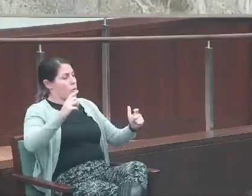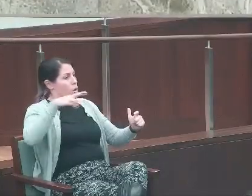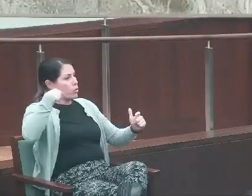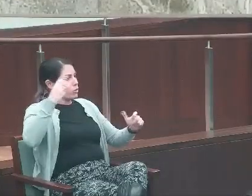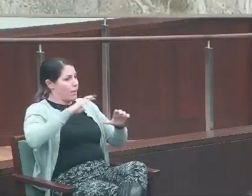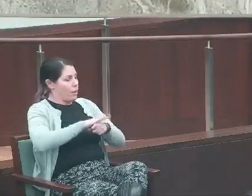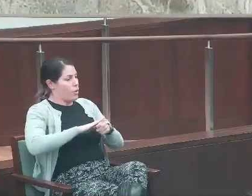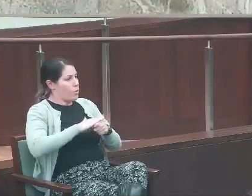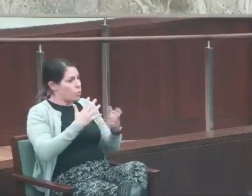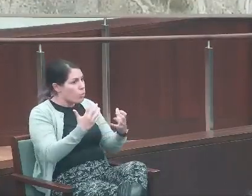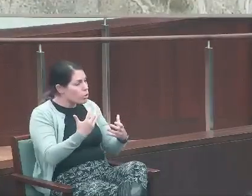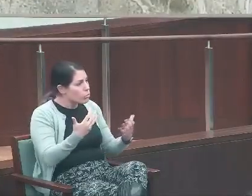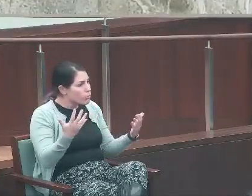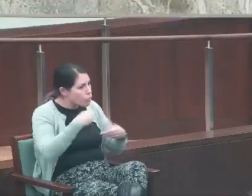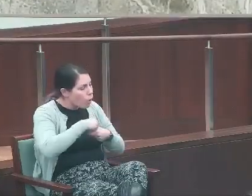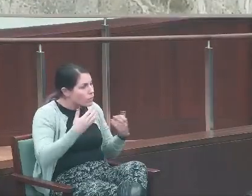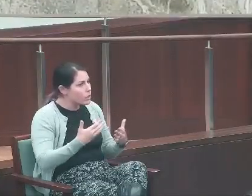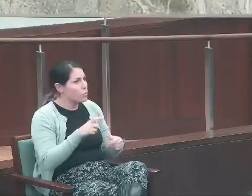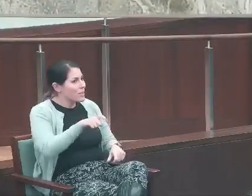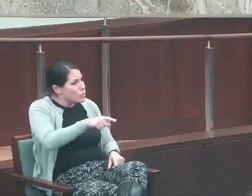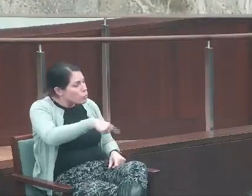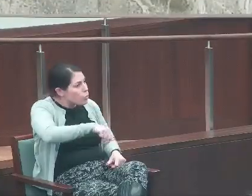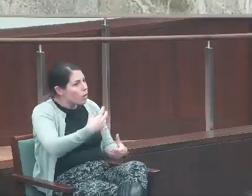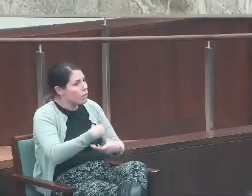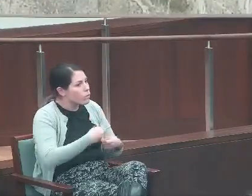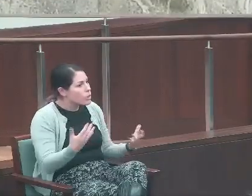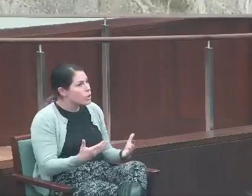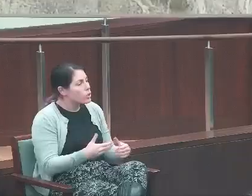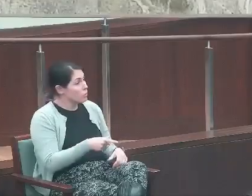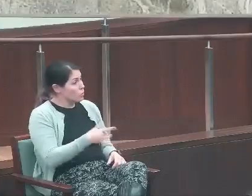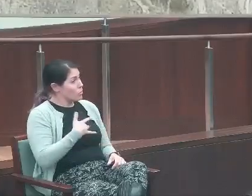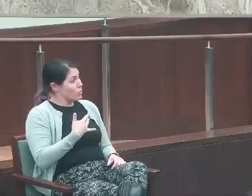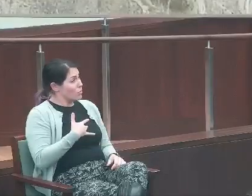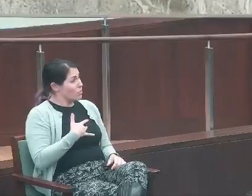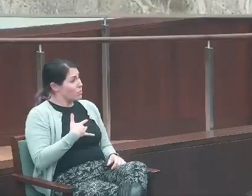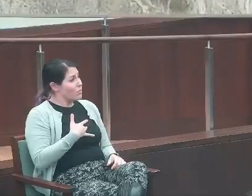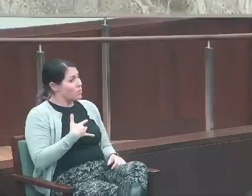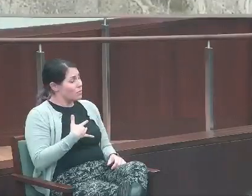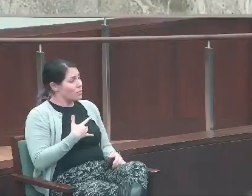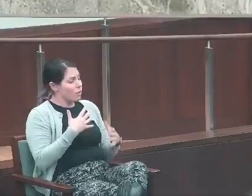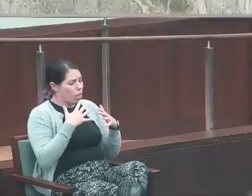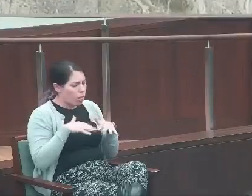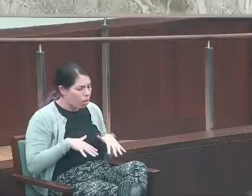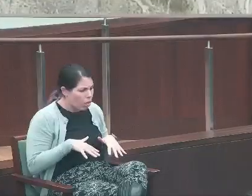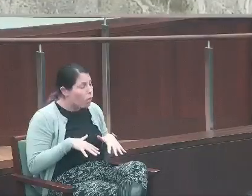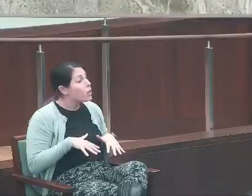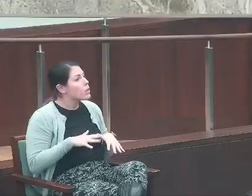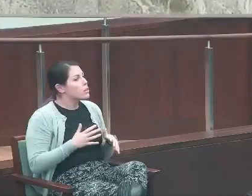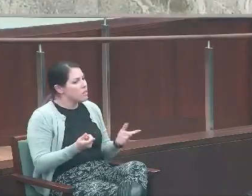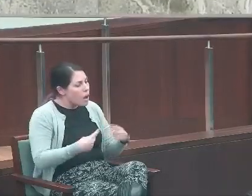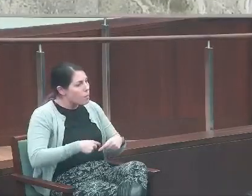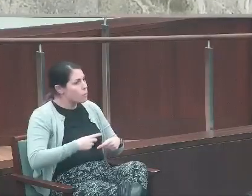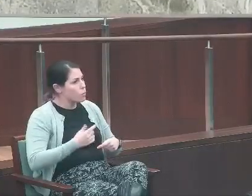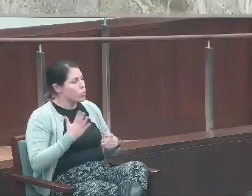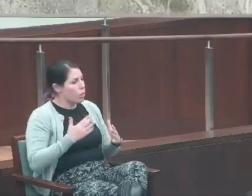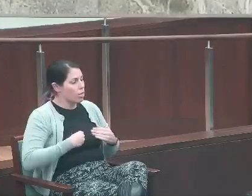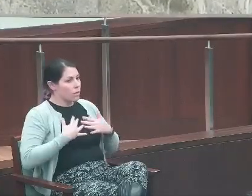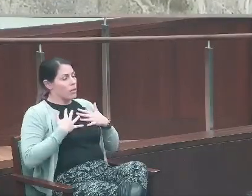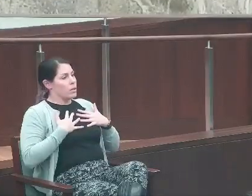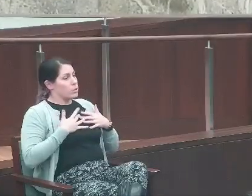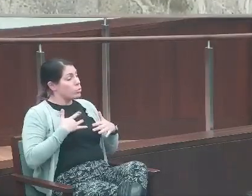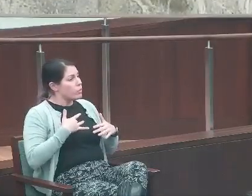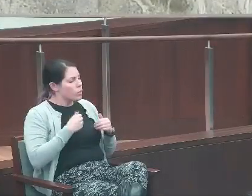here. We need you here. If you're feeling down, this place will lift you up. If you're feeling